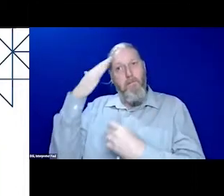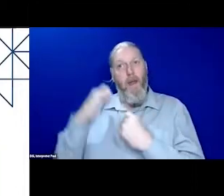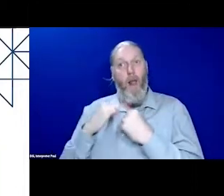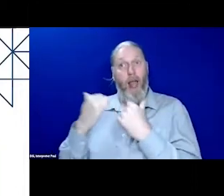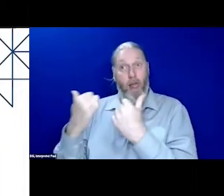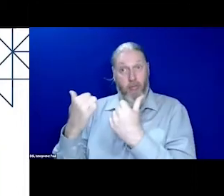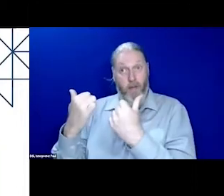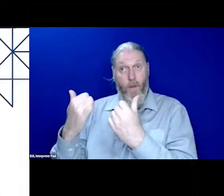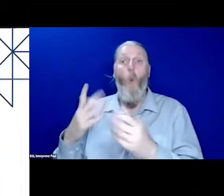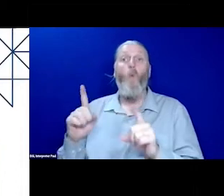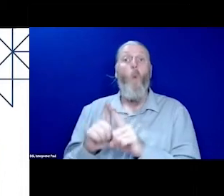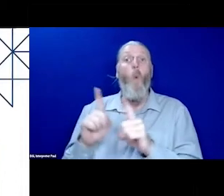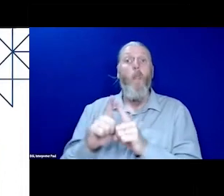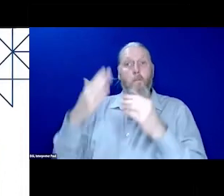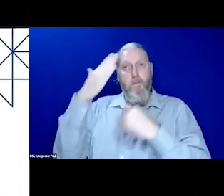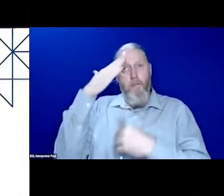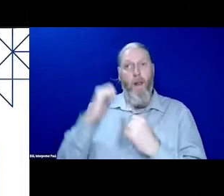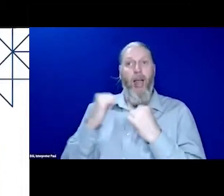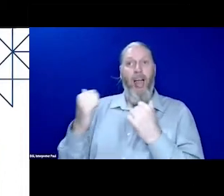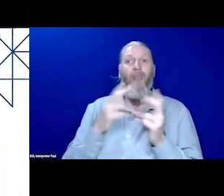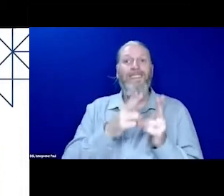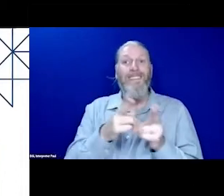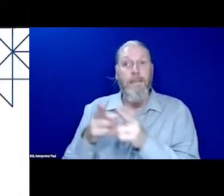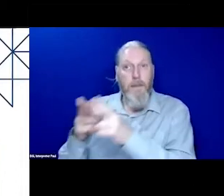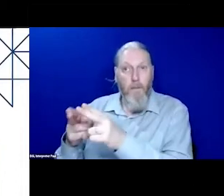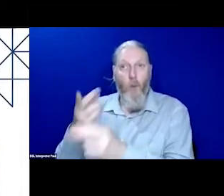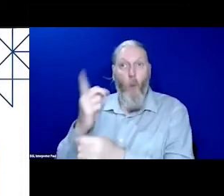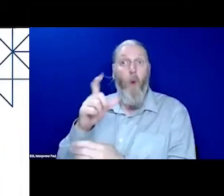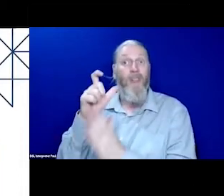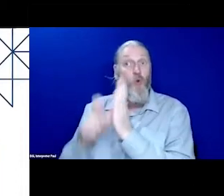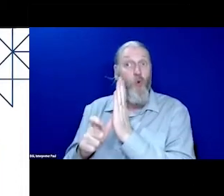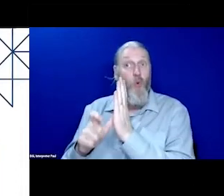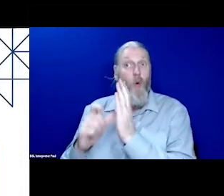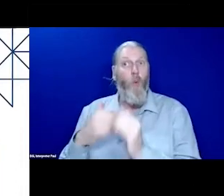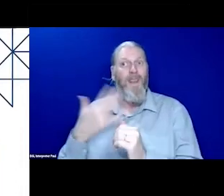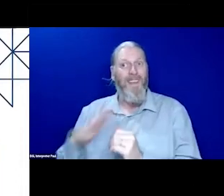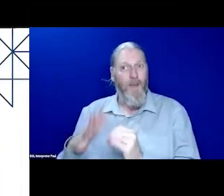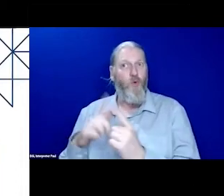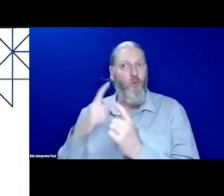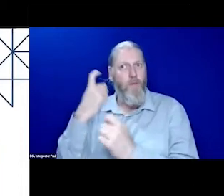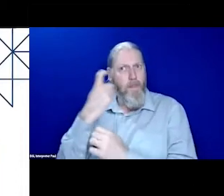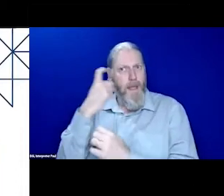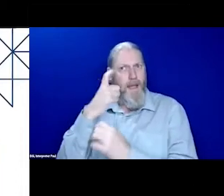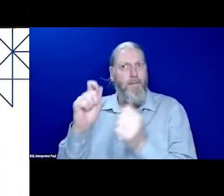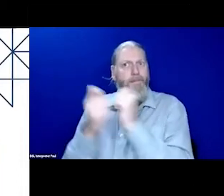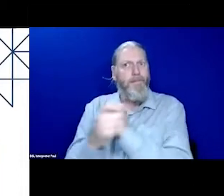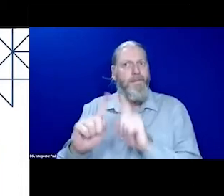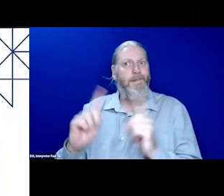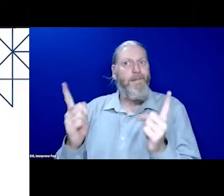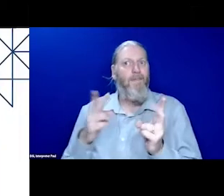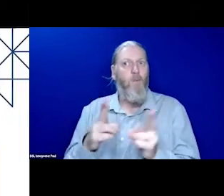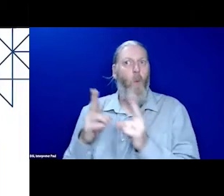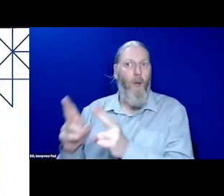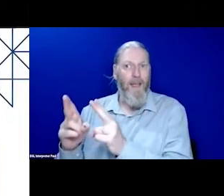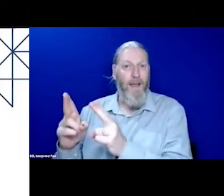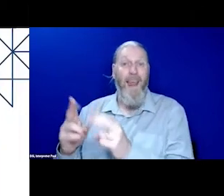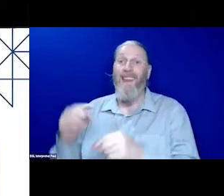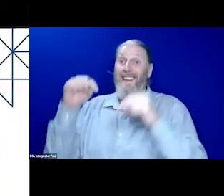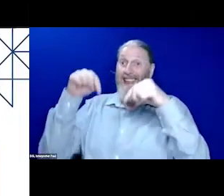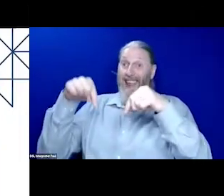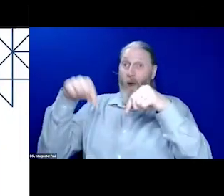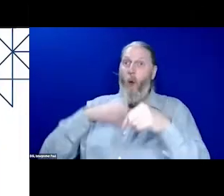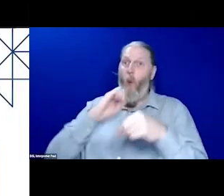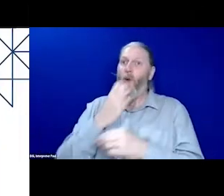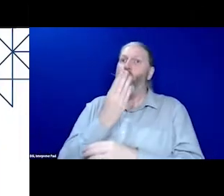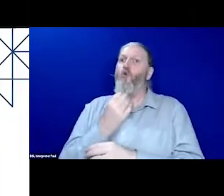systems and how they operate. And in this talk, I'm going to be using this idea of mental health and well-being.